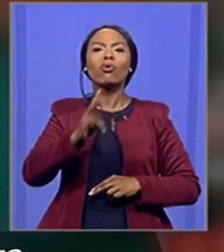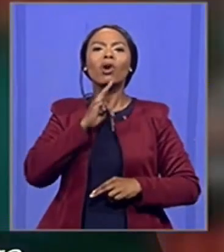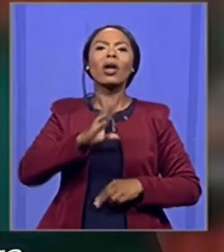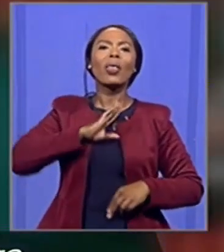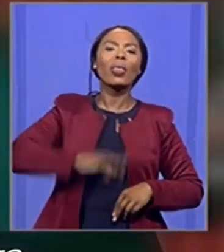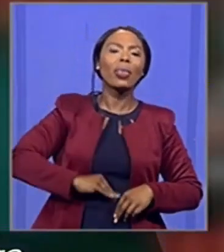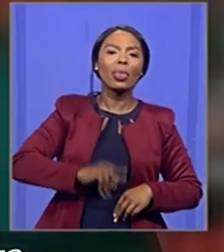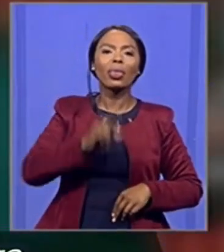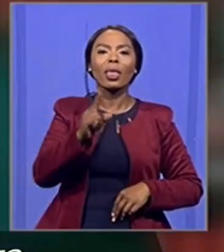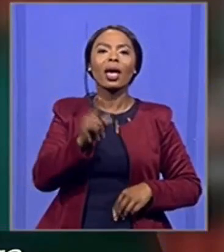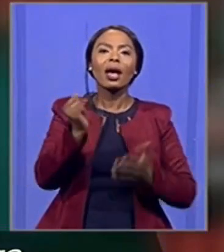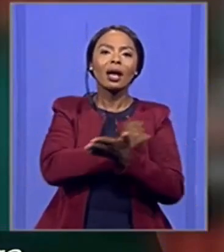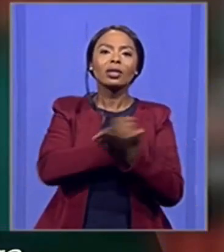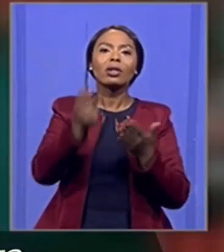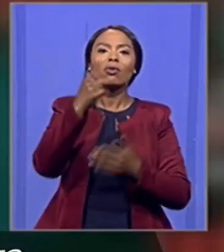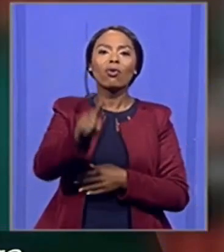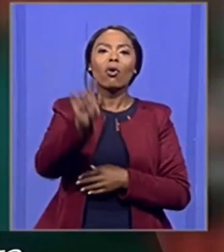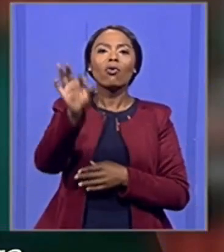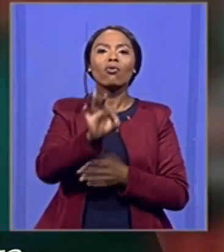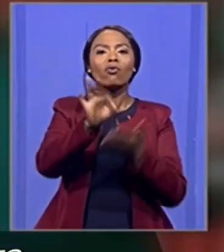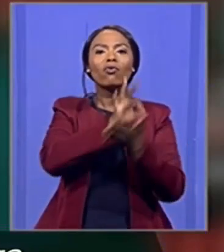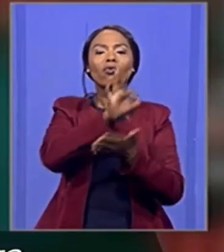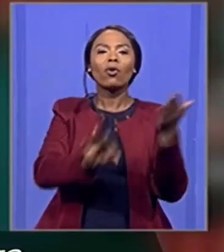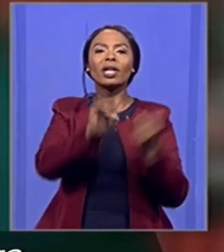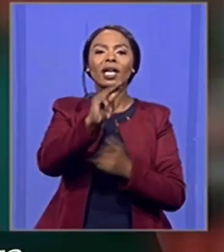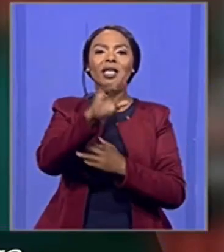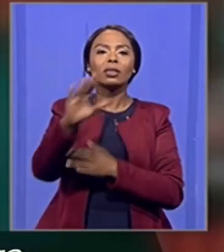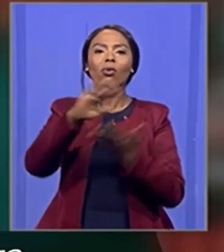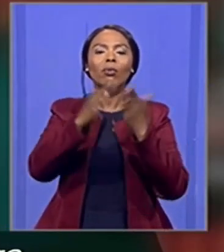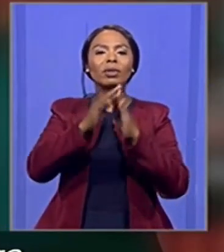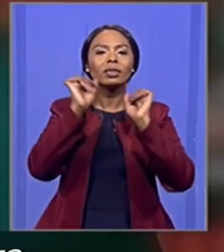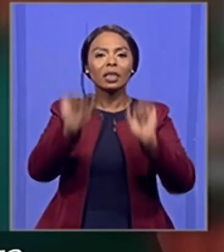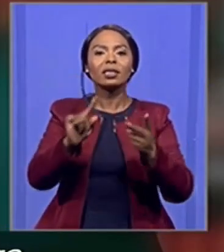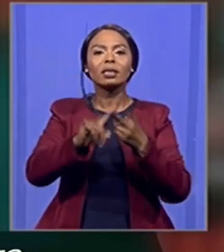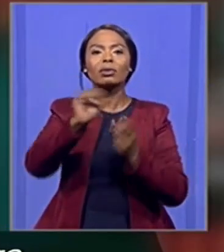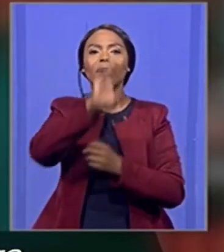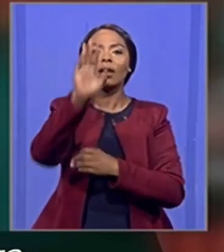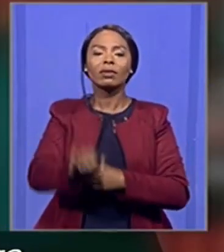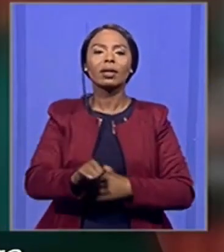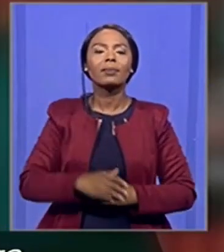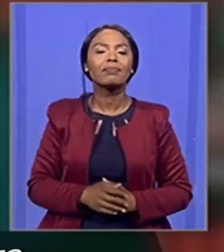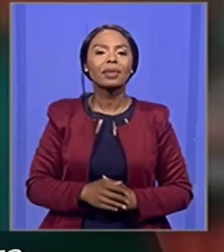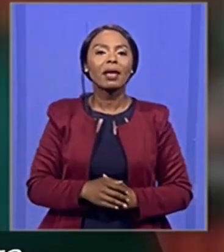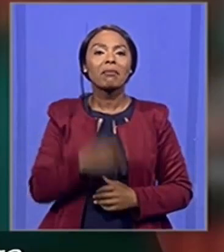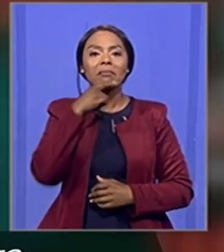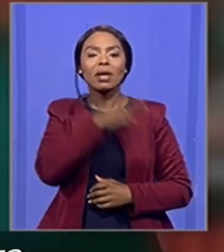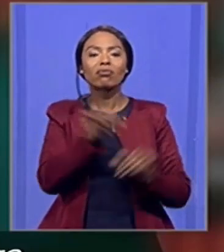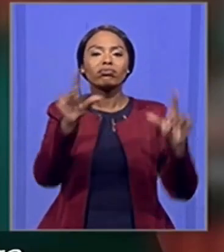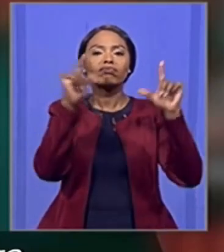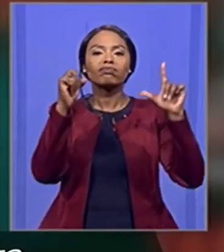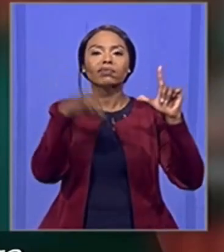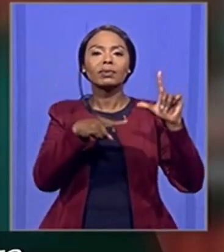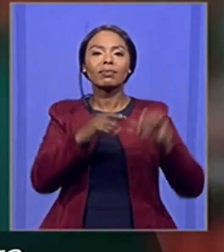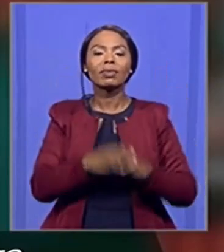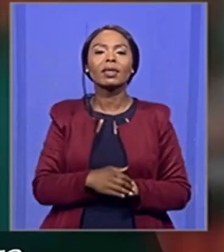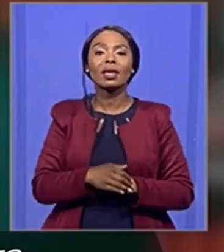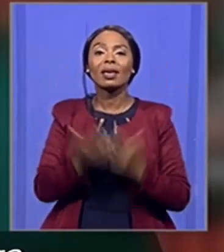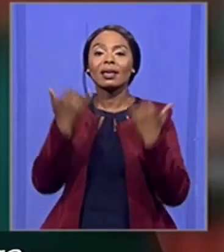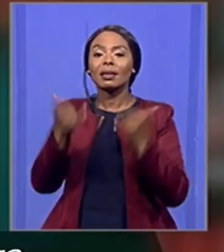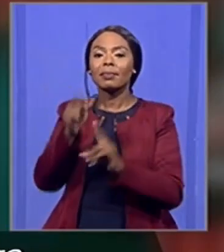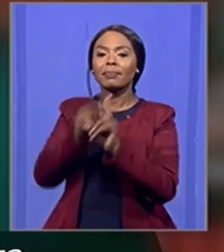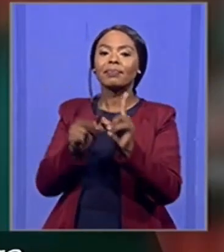unheard. Register to vote ANC in your community and South Africa." Kantoro ya moahlodi mogolo e re